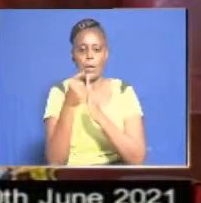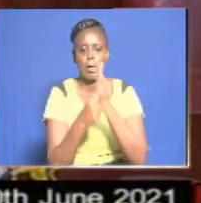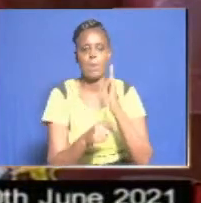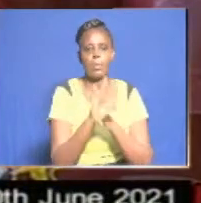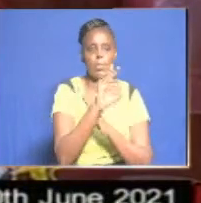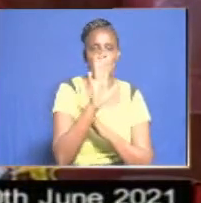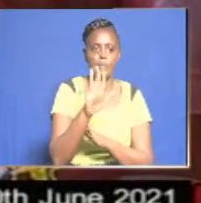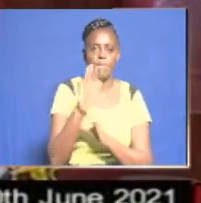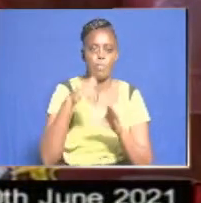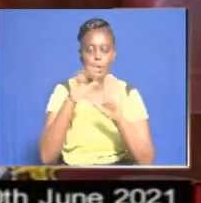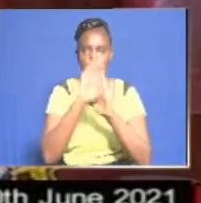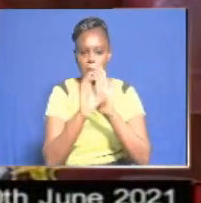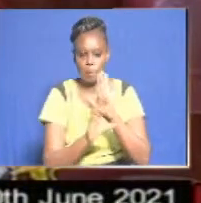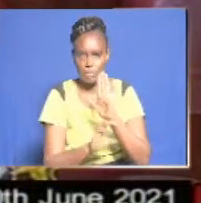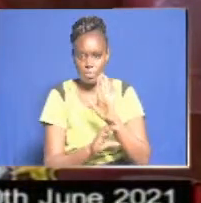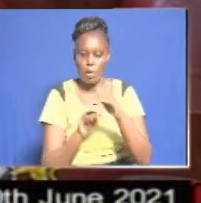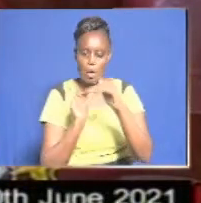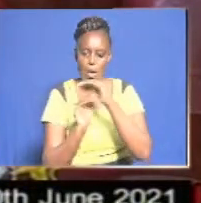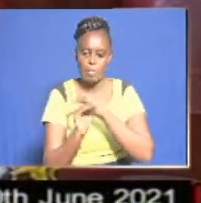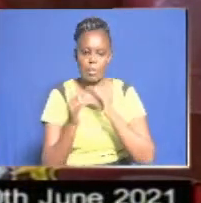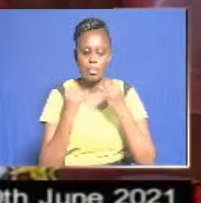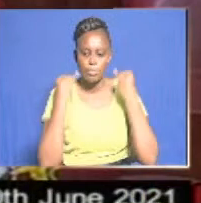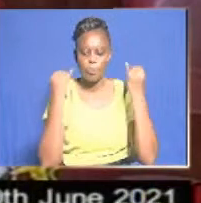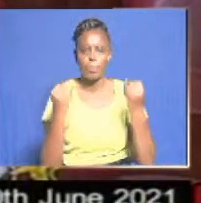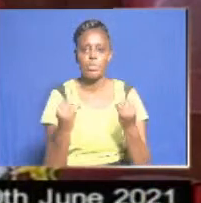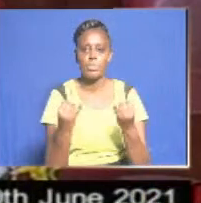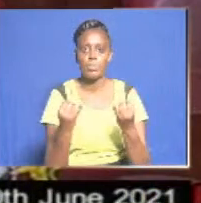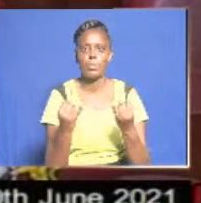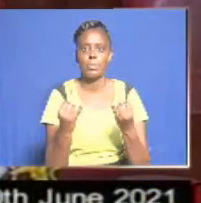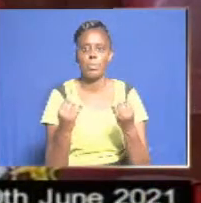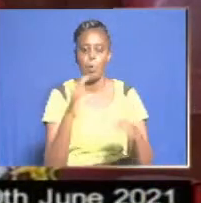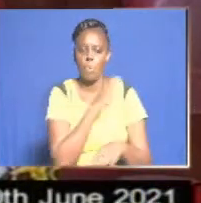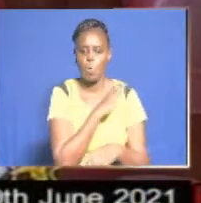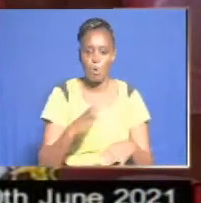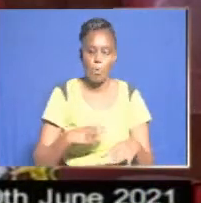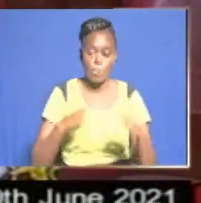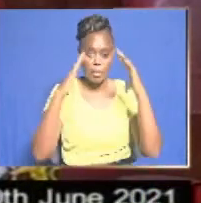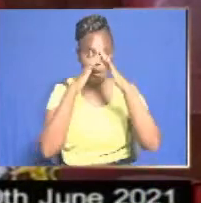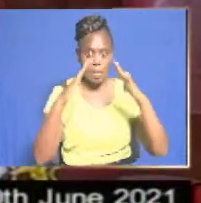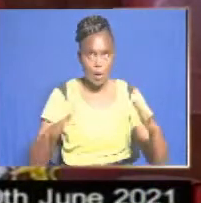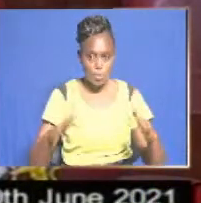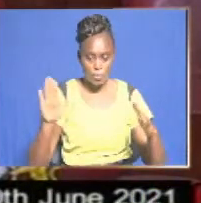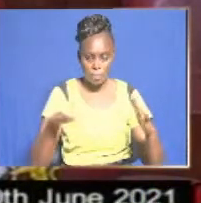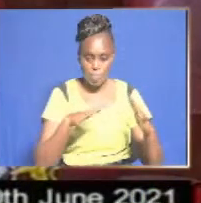the Constitution on access to information, a committee of this House,